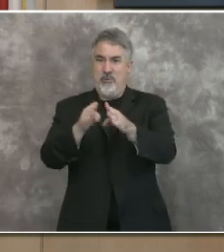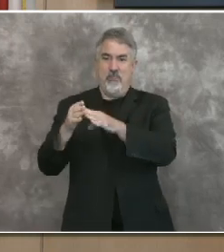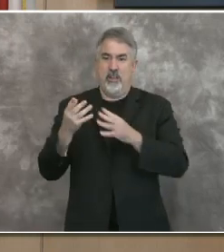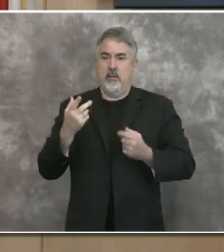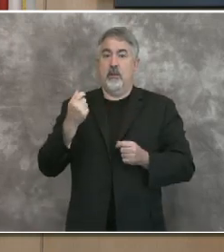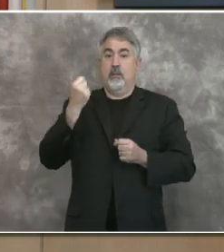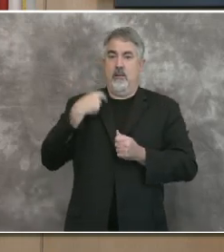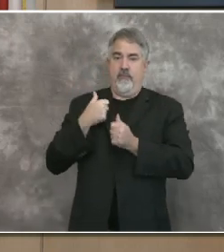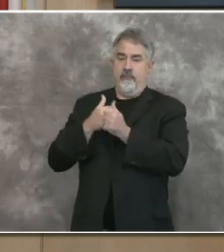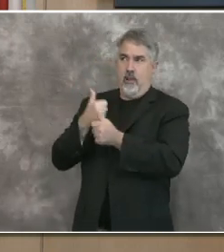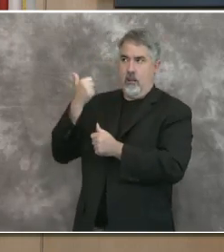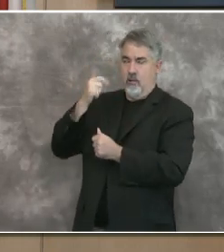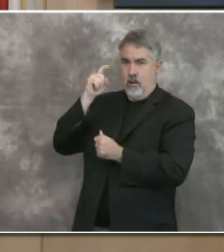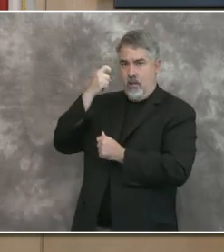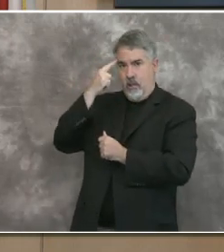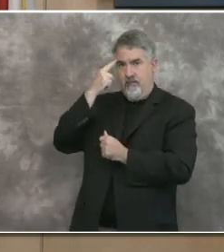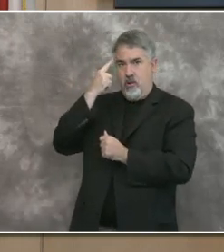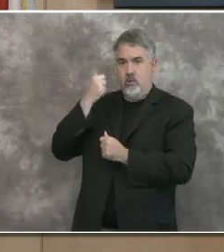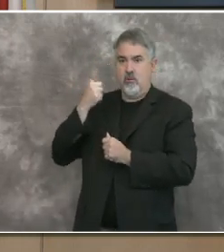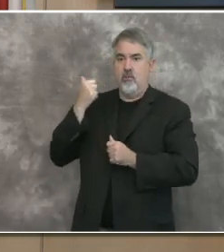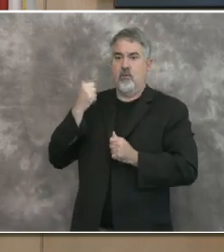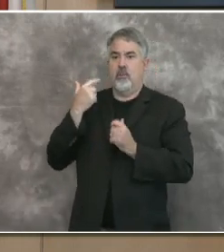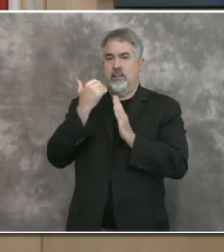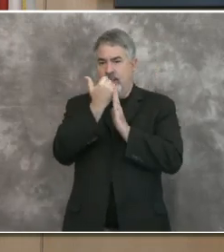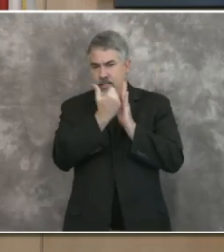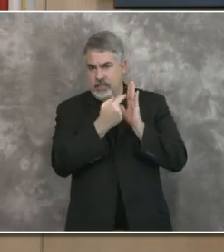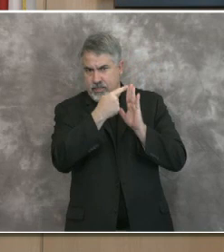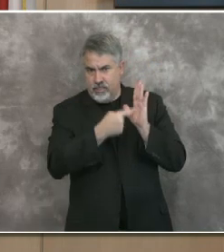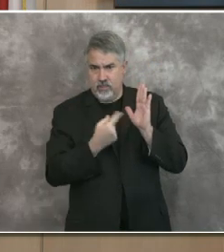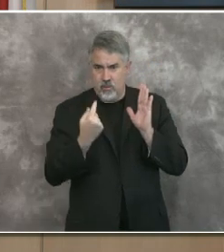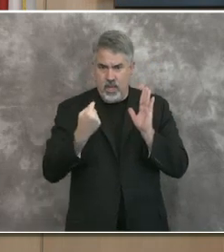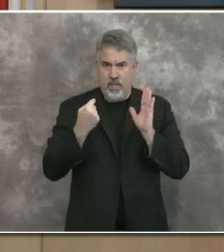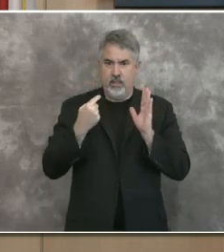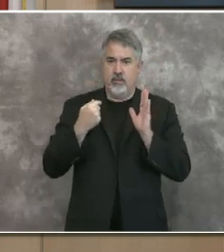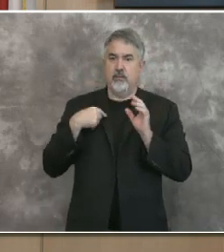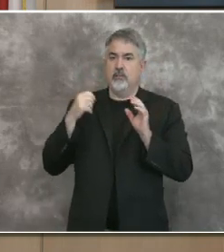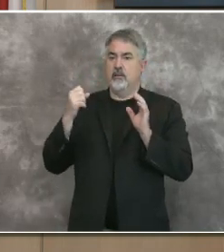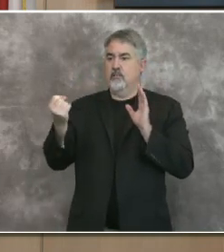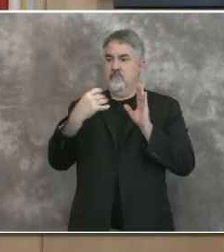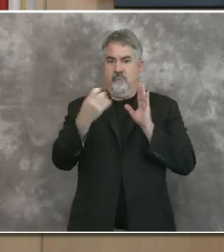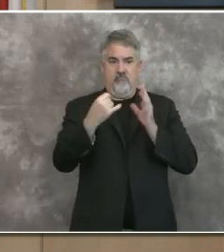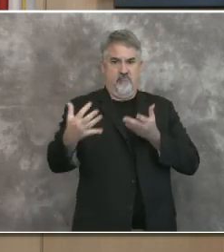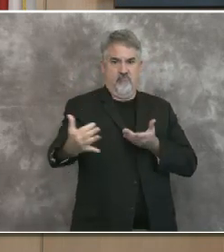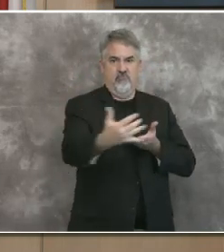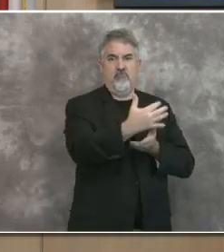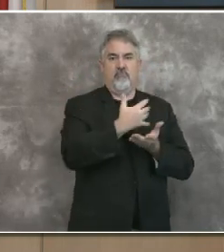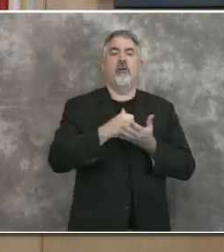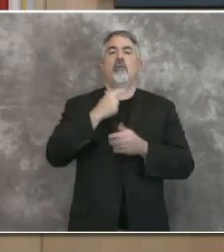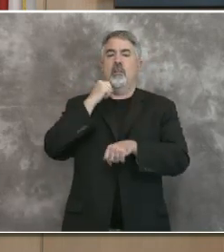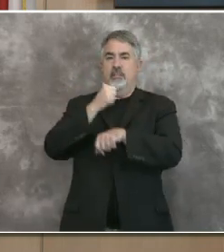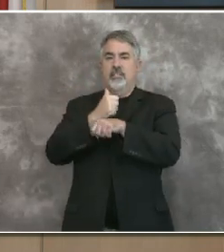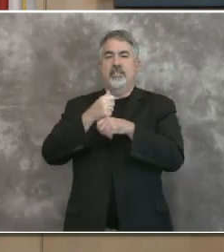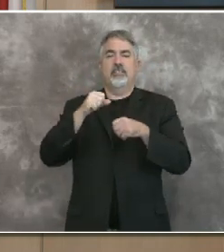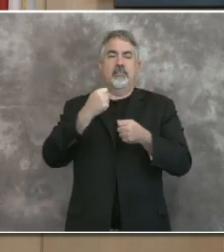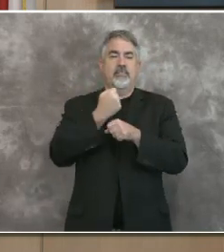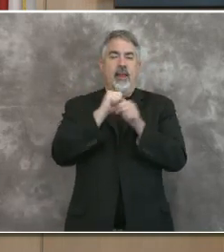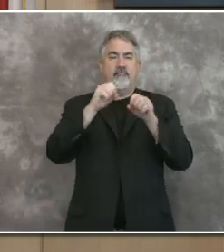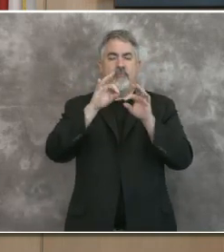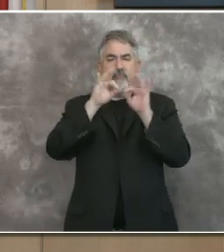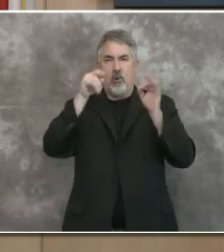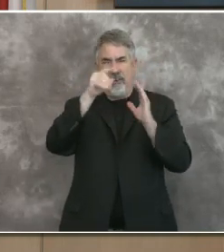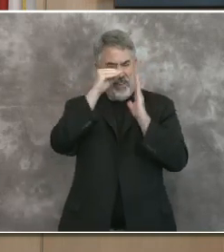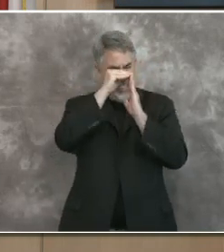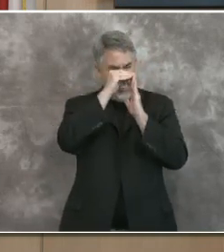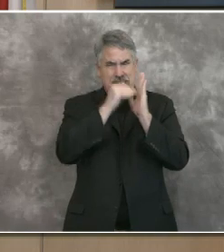we received from the business community, we developed a business safety framework that lays out the basic criteria we would